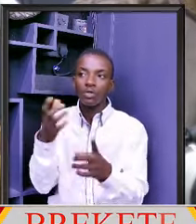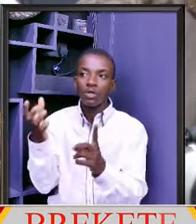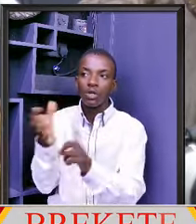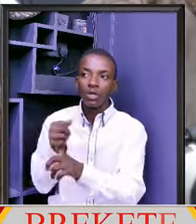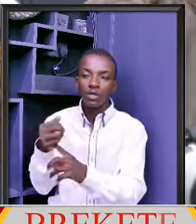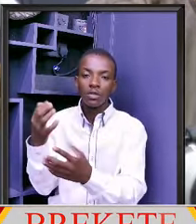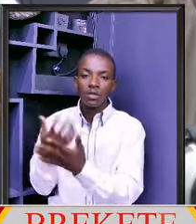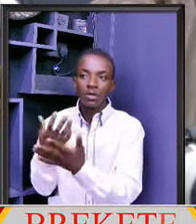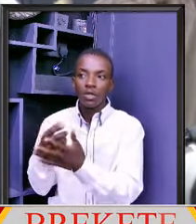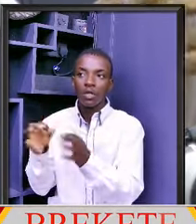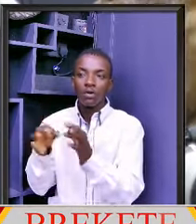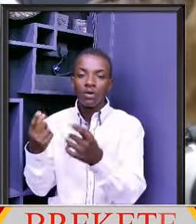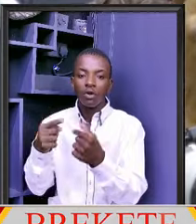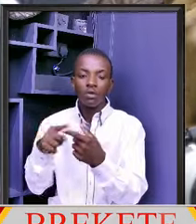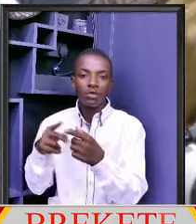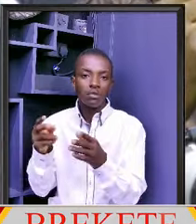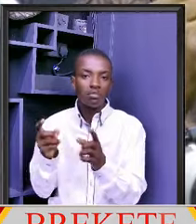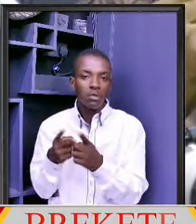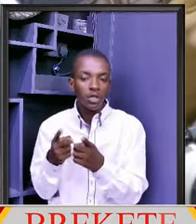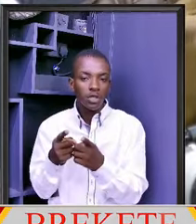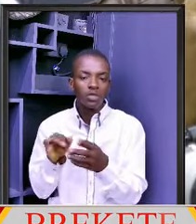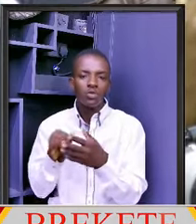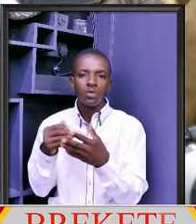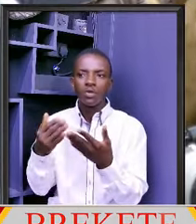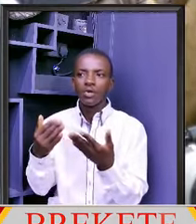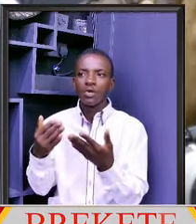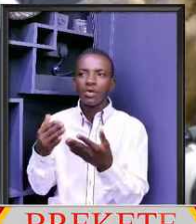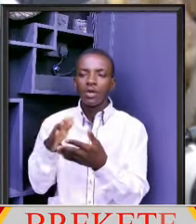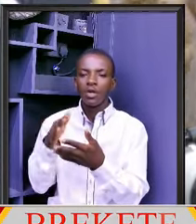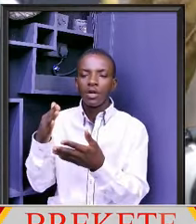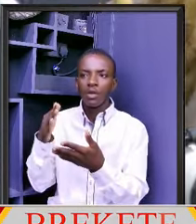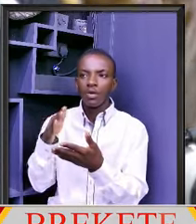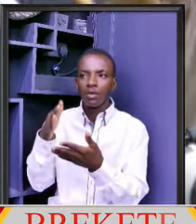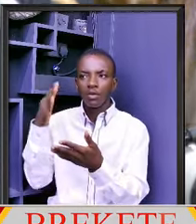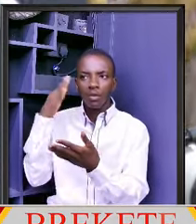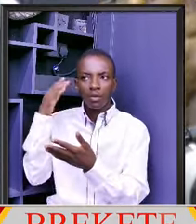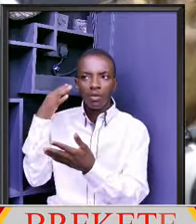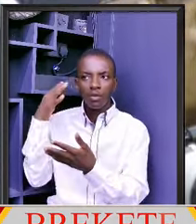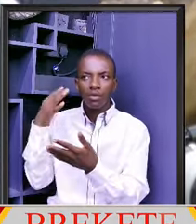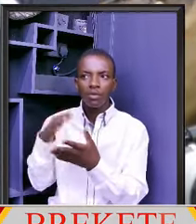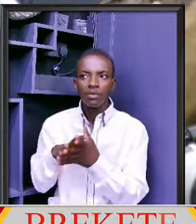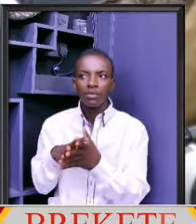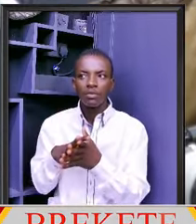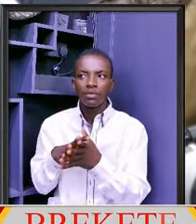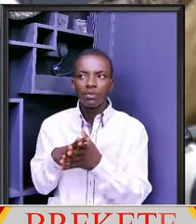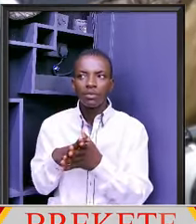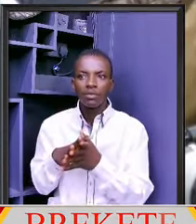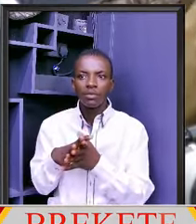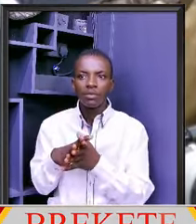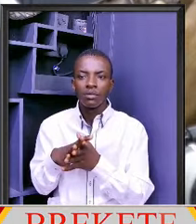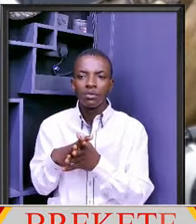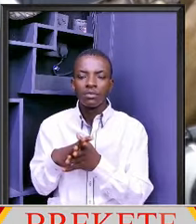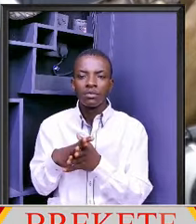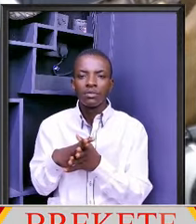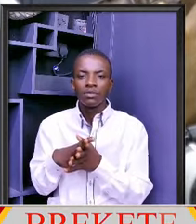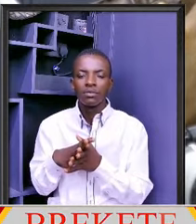man if he comes, should be arrested. And when I had the information. But why people they use police anyhow?